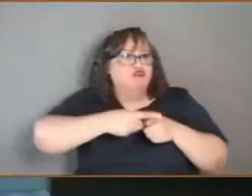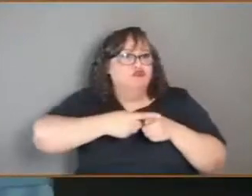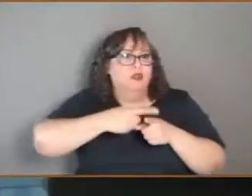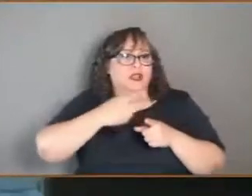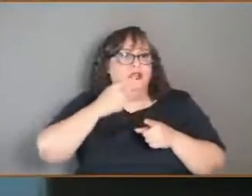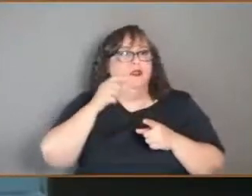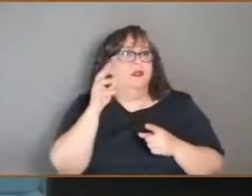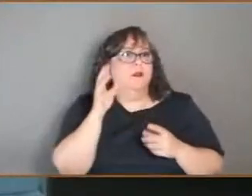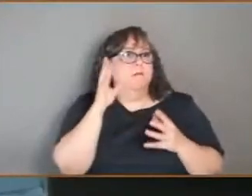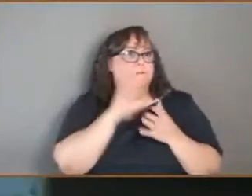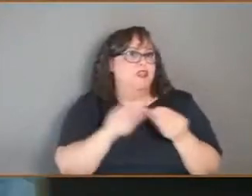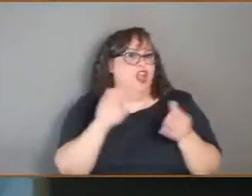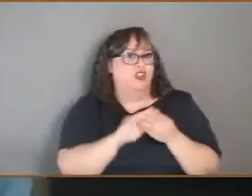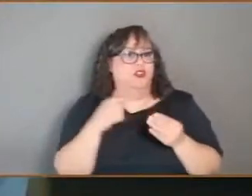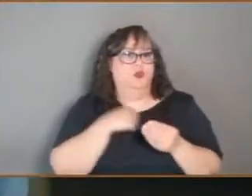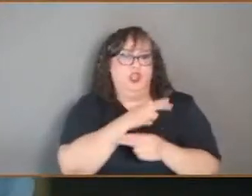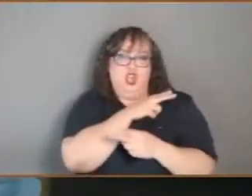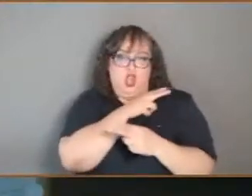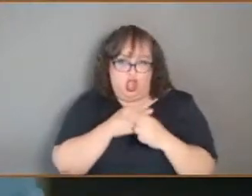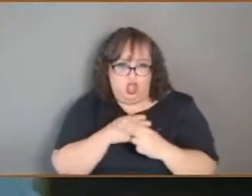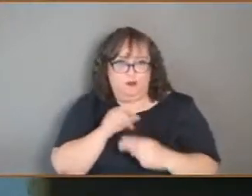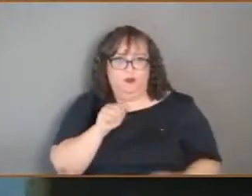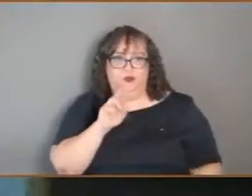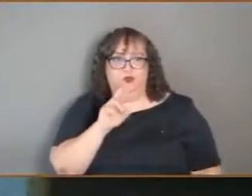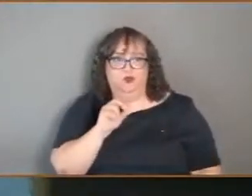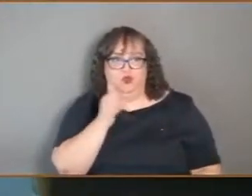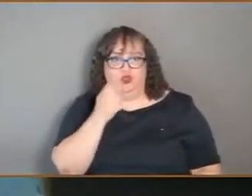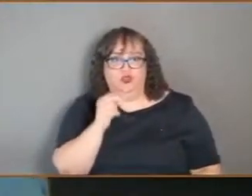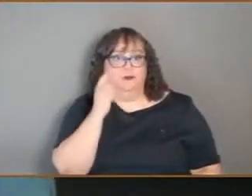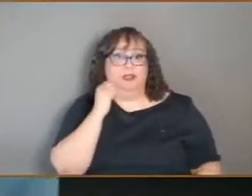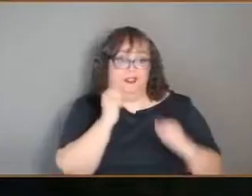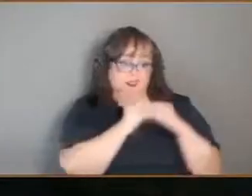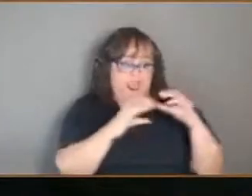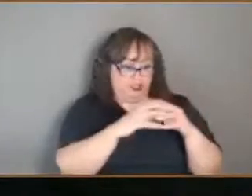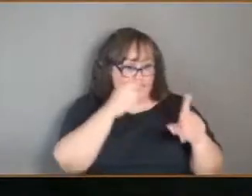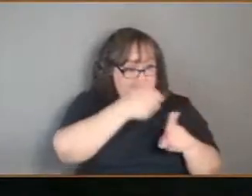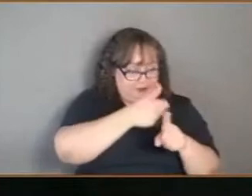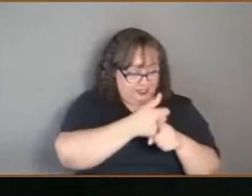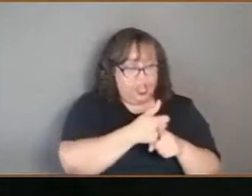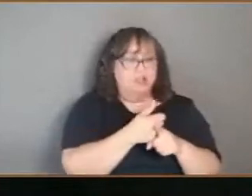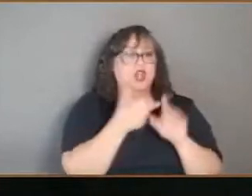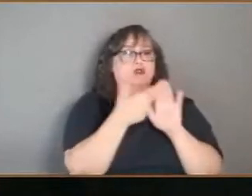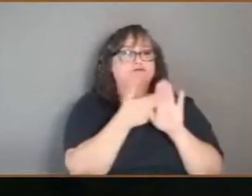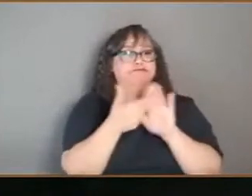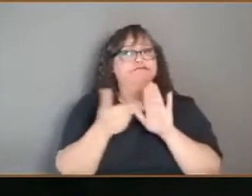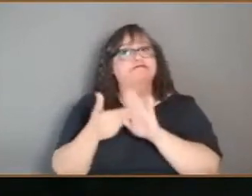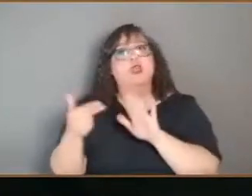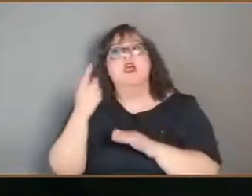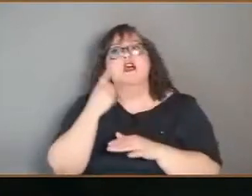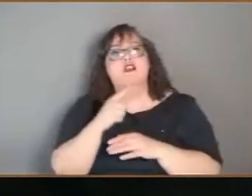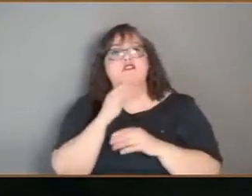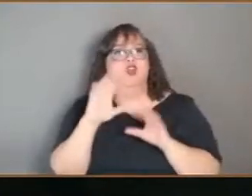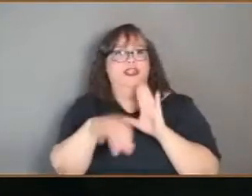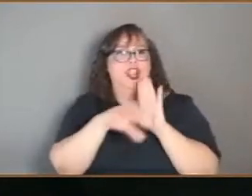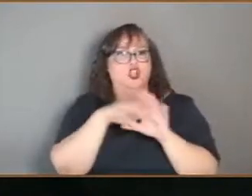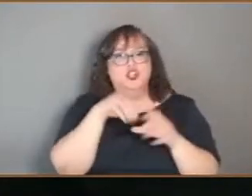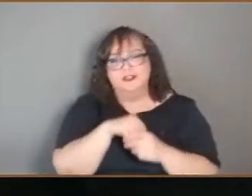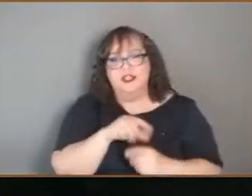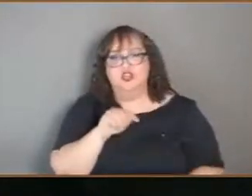because they're named after characters from the Trojan Wars. I also looked that up. You are right. I was like, I also looked